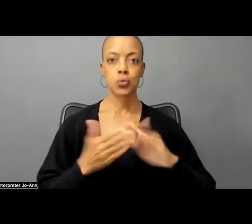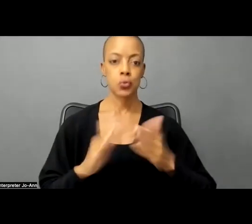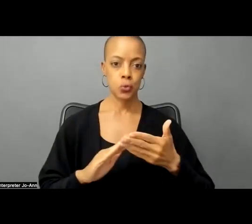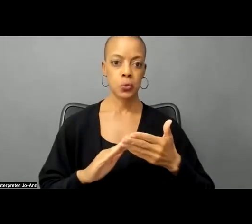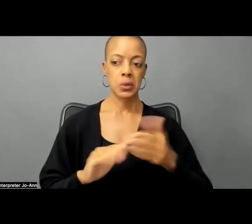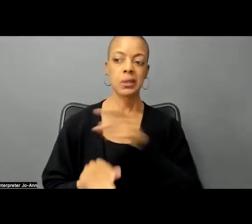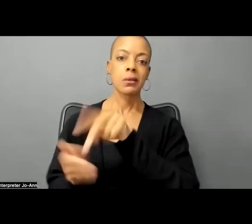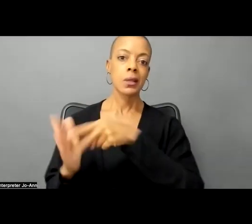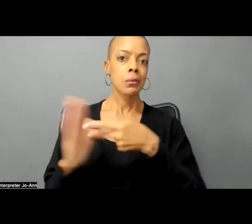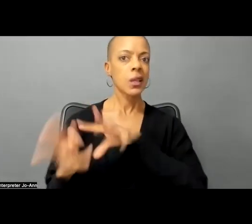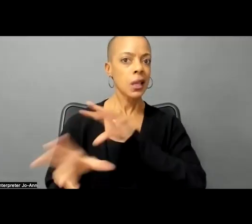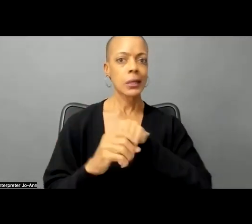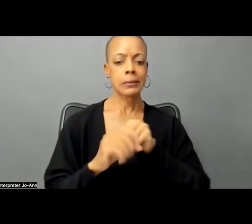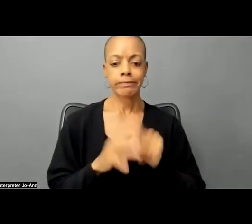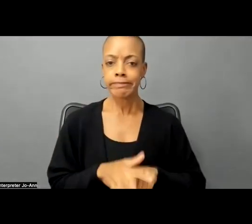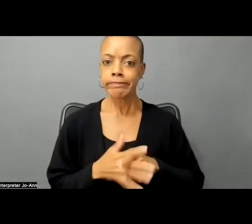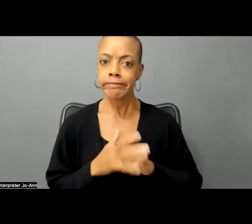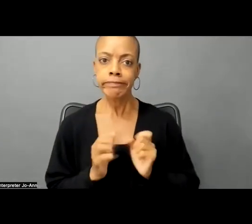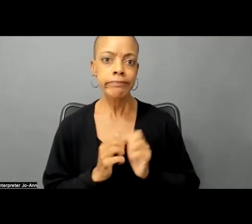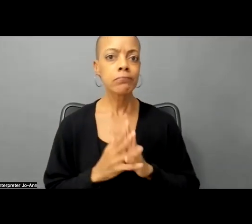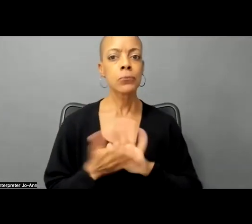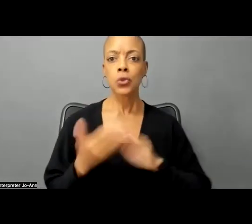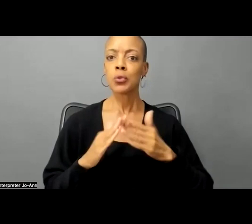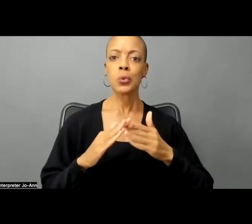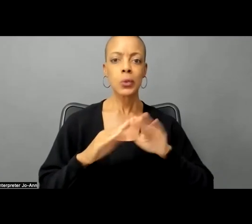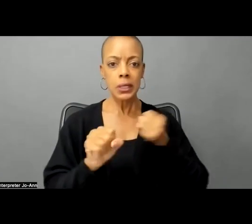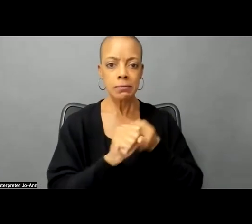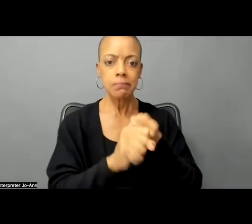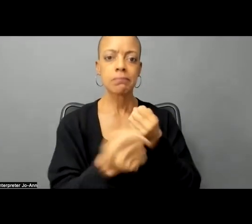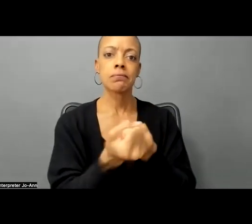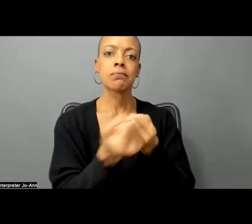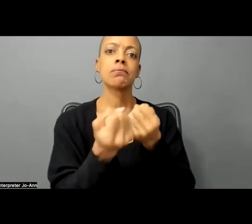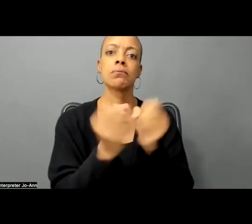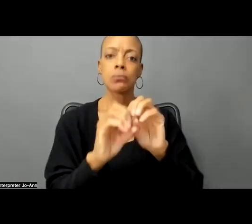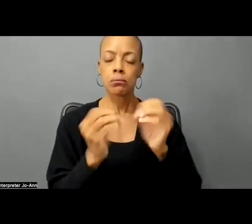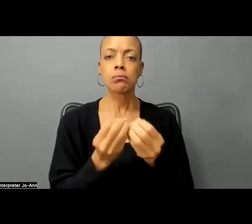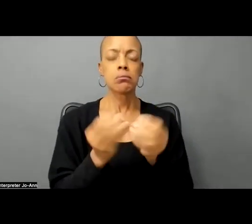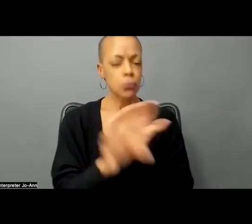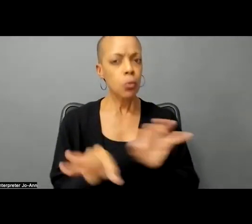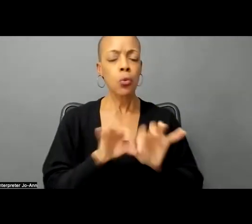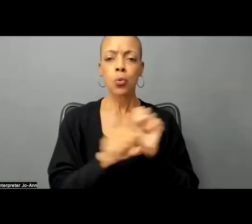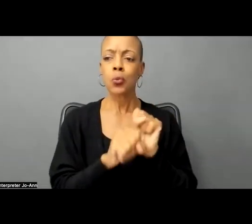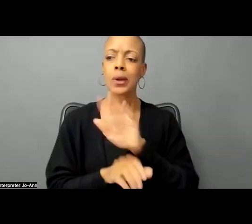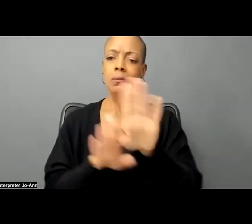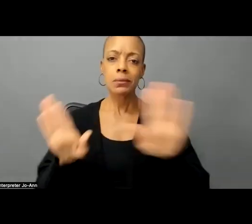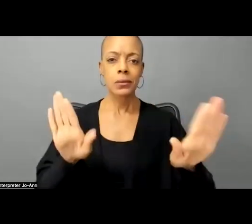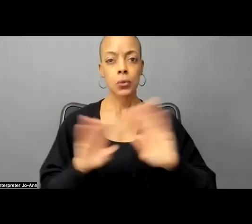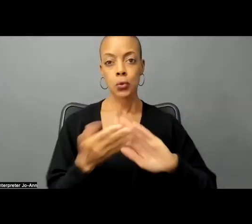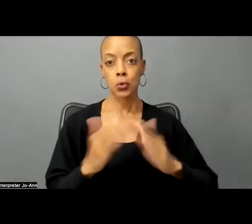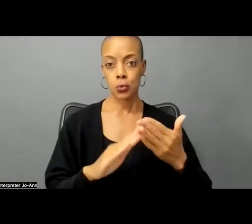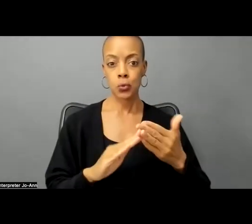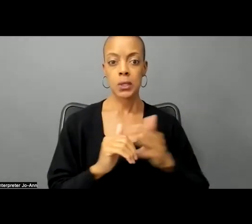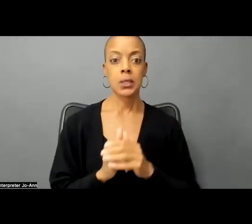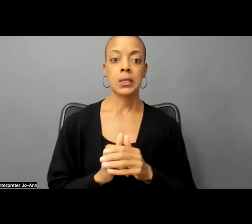of incredible grassroots and community-driven organizations that are doing important work in their communities. From our